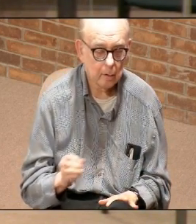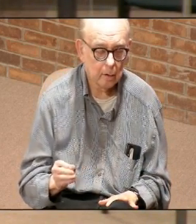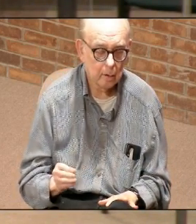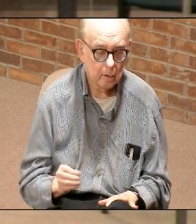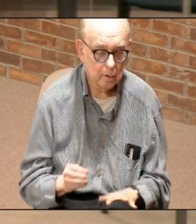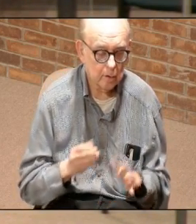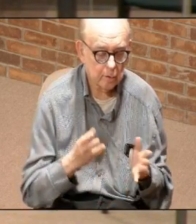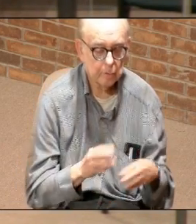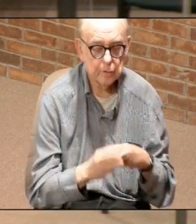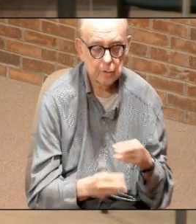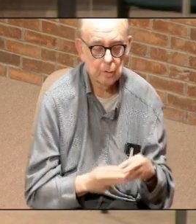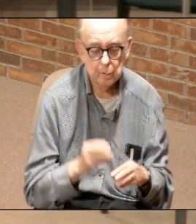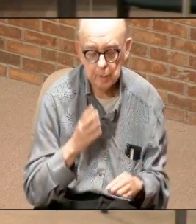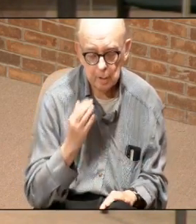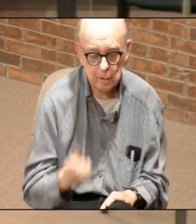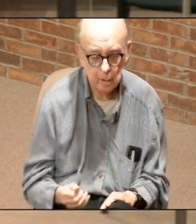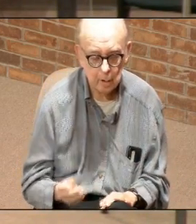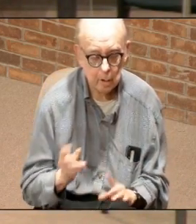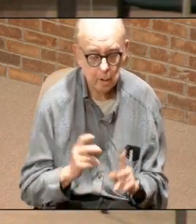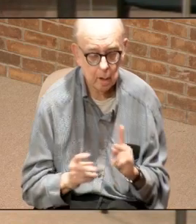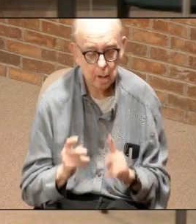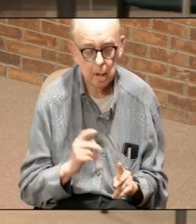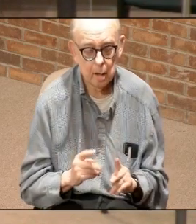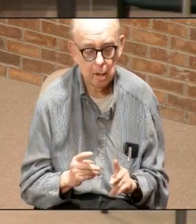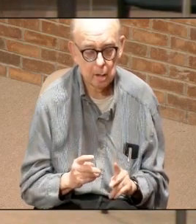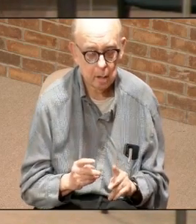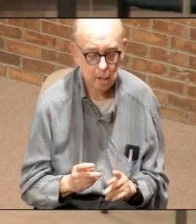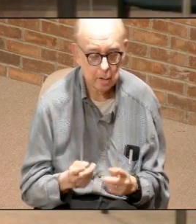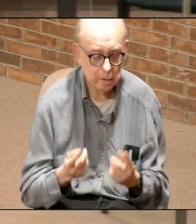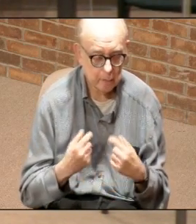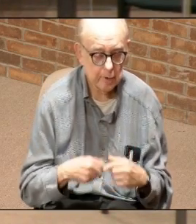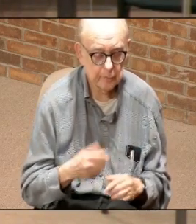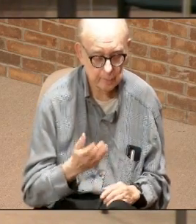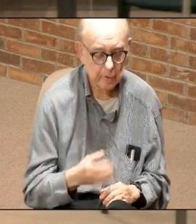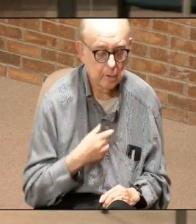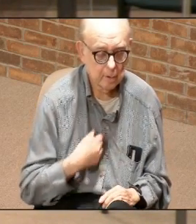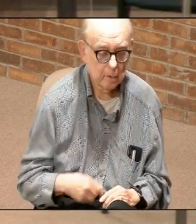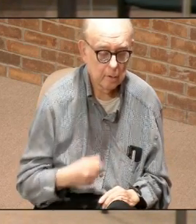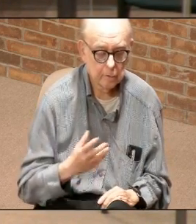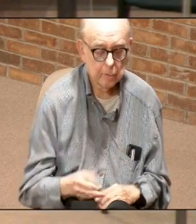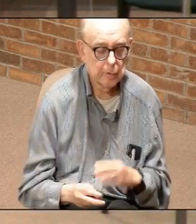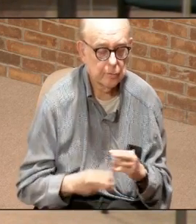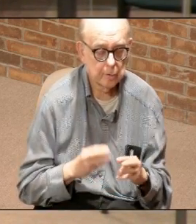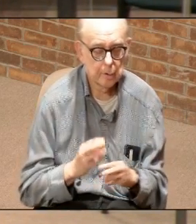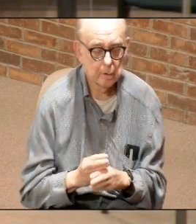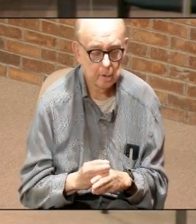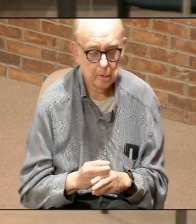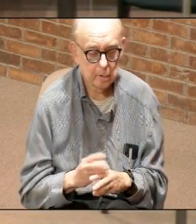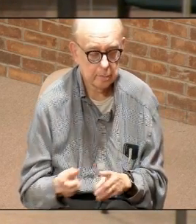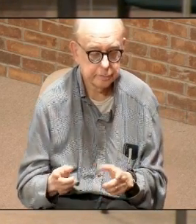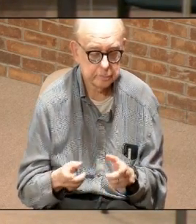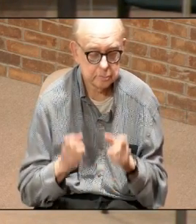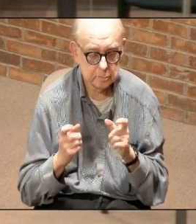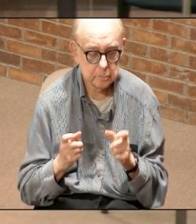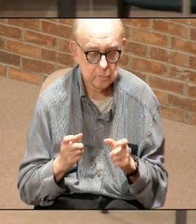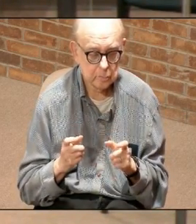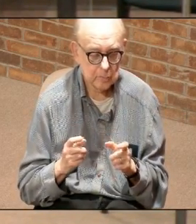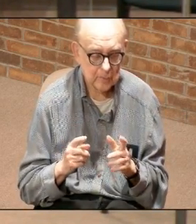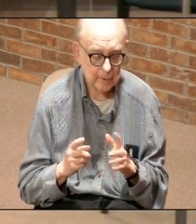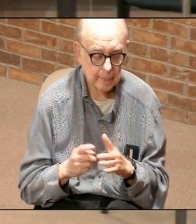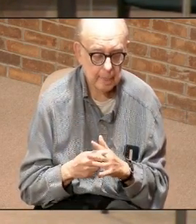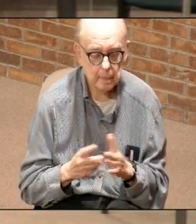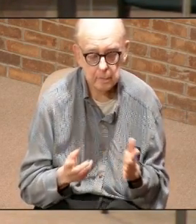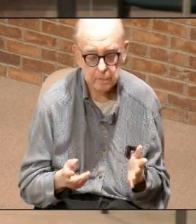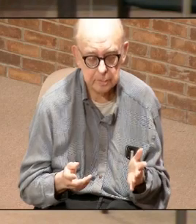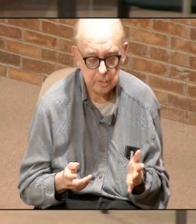and to the rest of the world, because people are coming from there to the rest of the world, and all of a sudden it